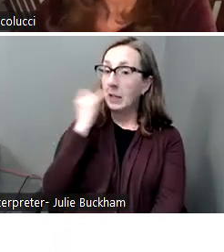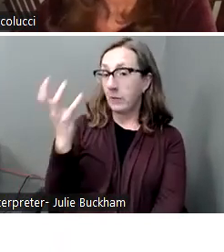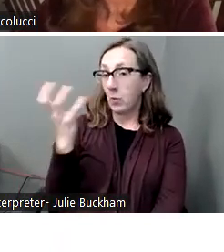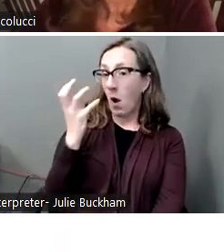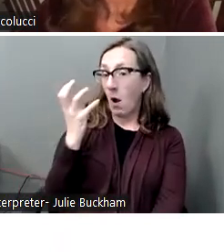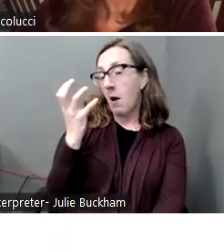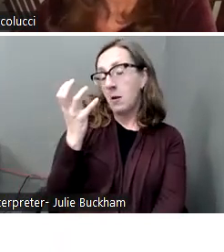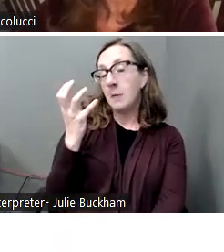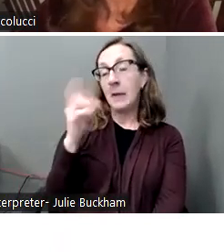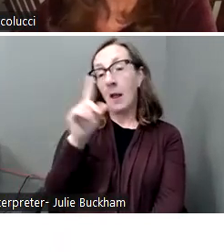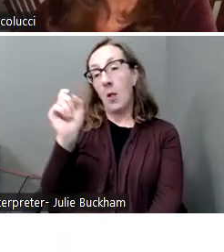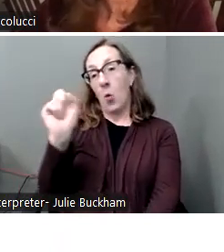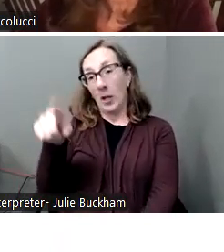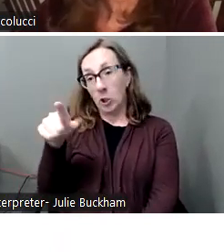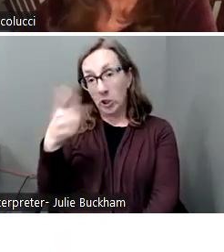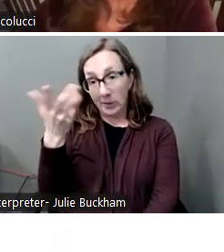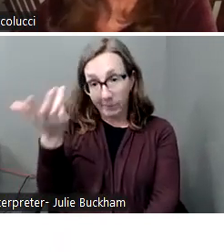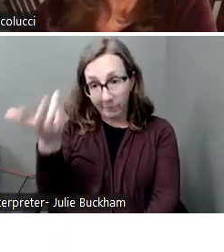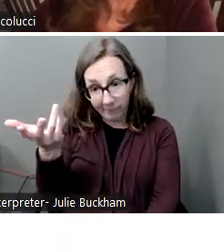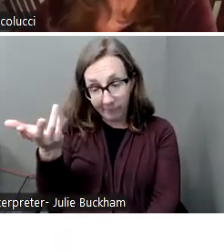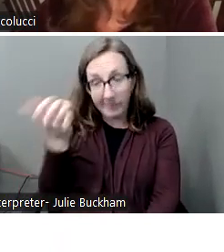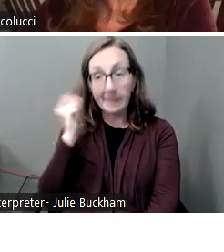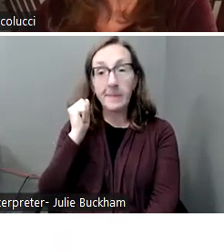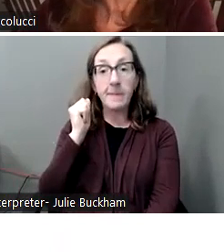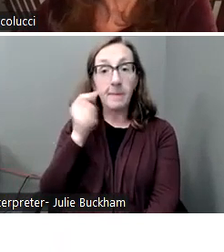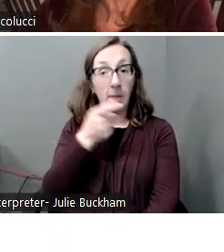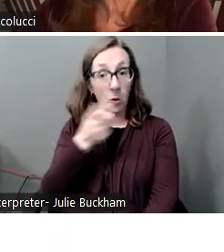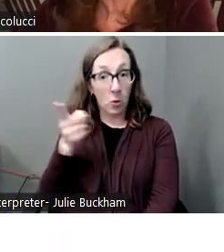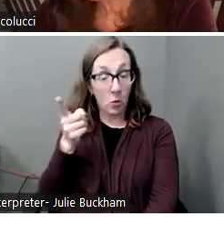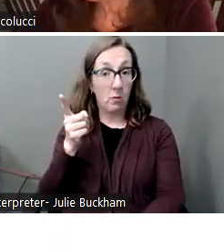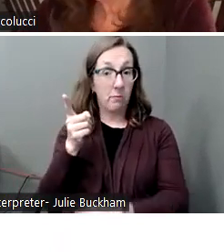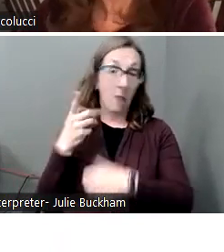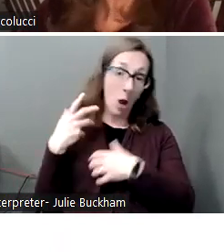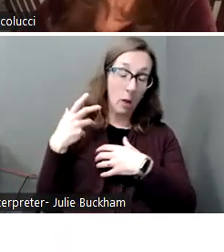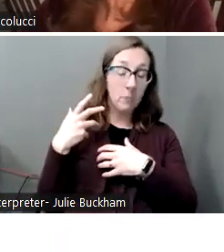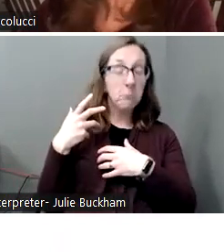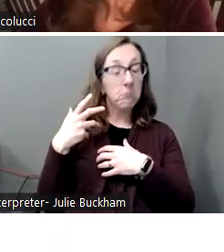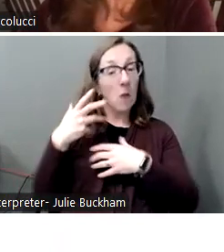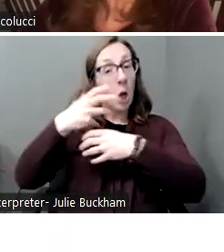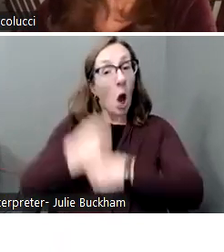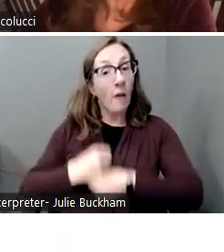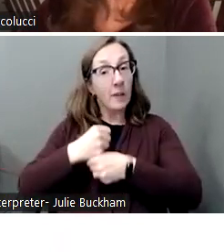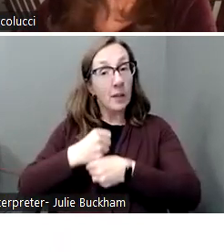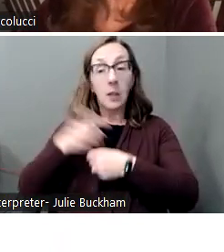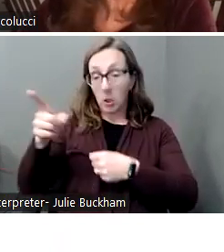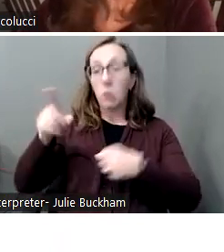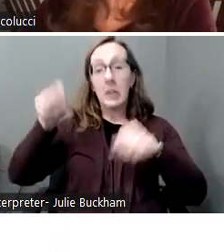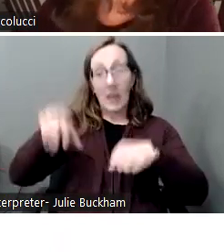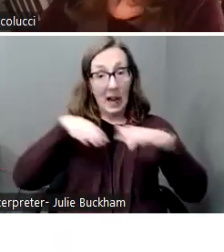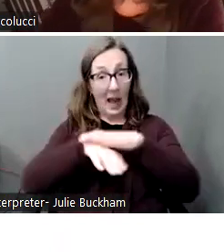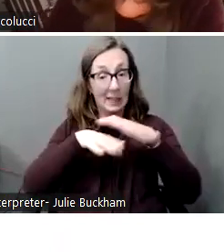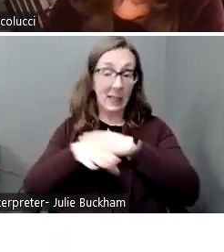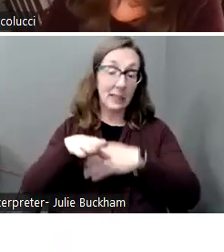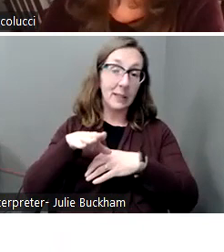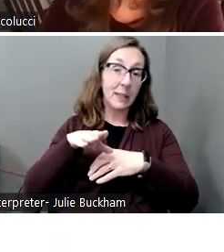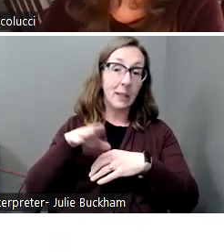Yeah. question is, are you confident that you can access the aids and services your